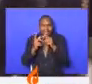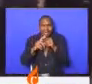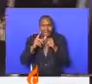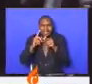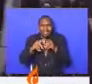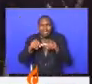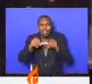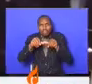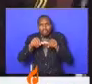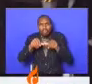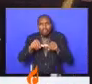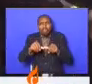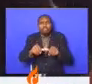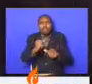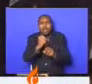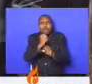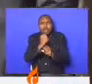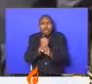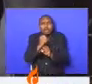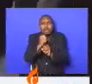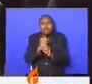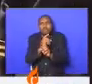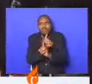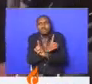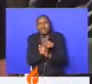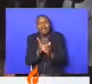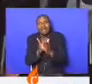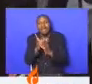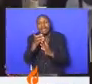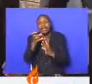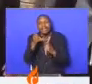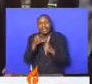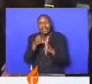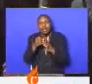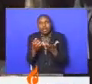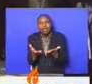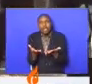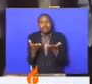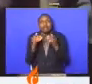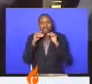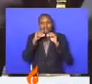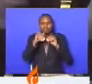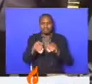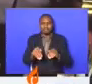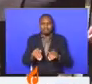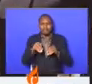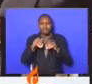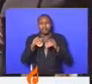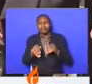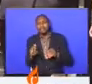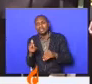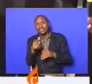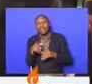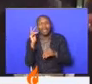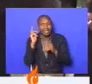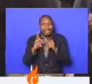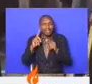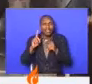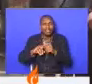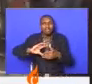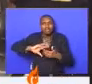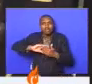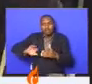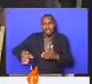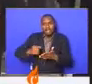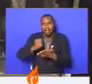kwele rao kwekirani ya kwa magendro au, asegati ya abiru kukinyo wali meiwe bimeli au ime county ya yue likorosi ya mabaga yembire mo, anena muna